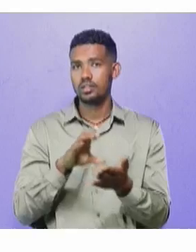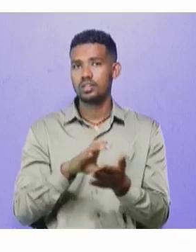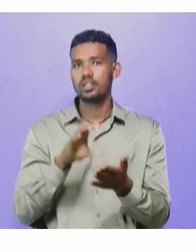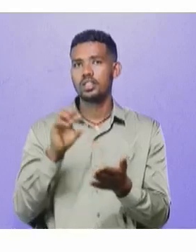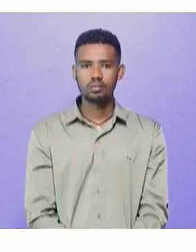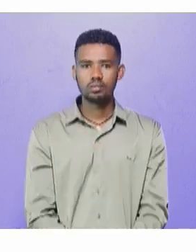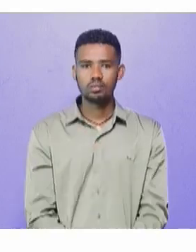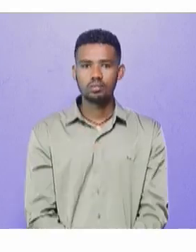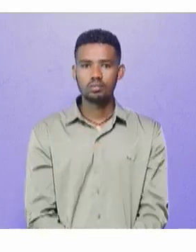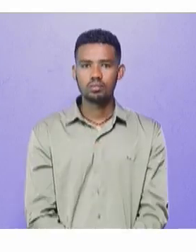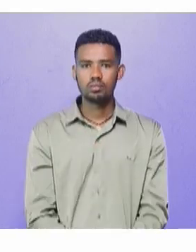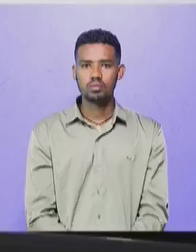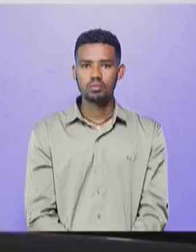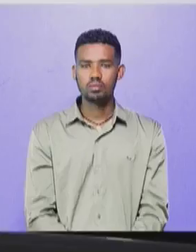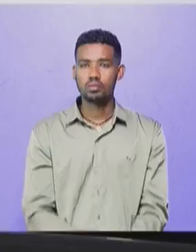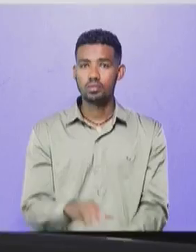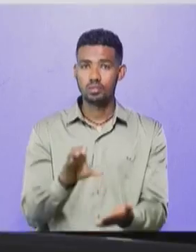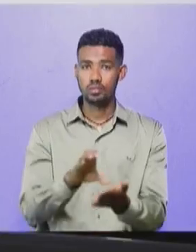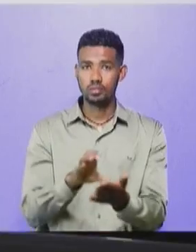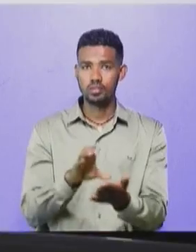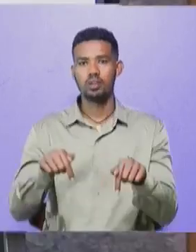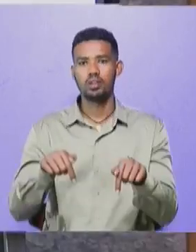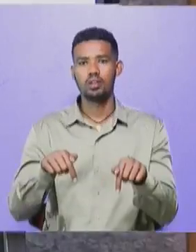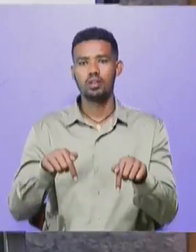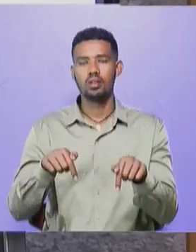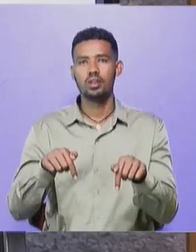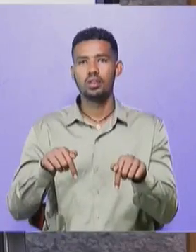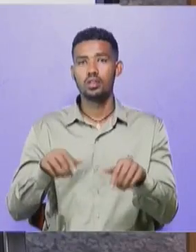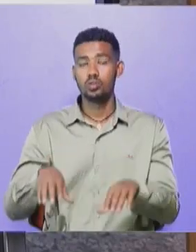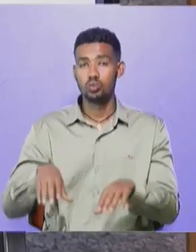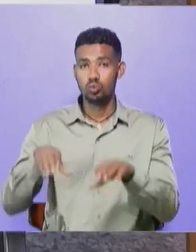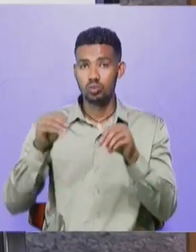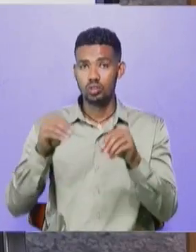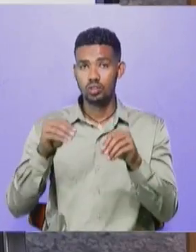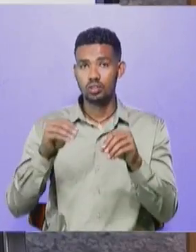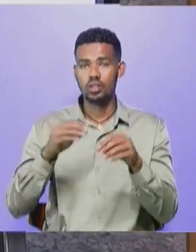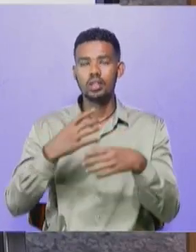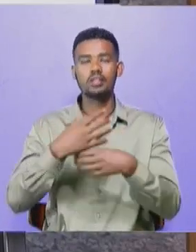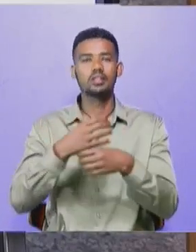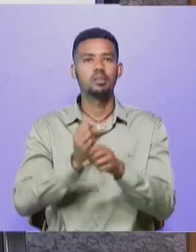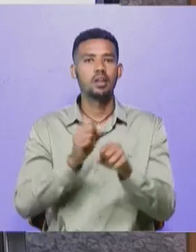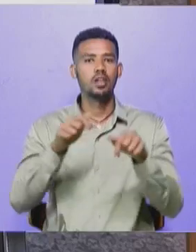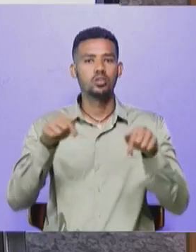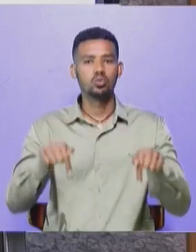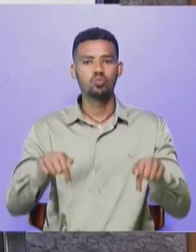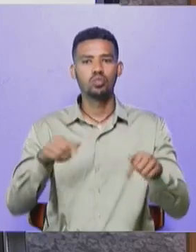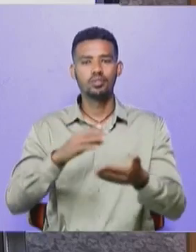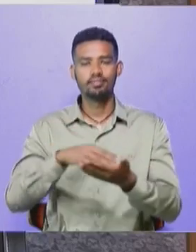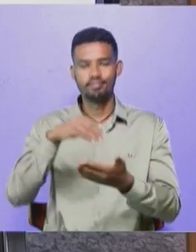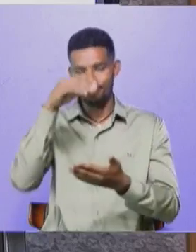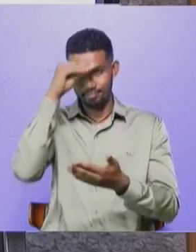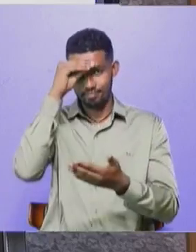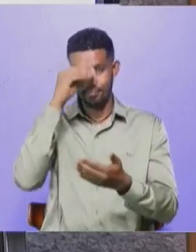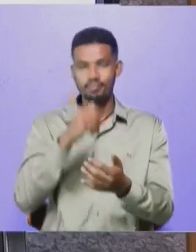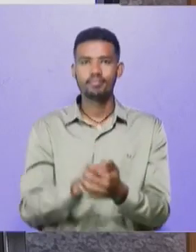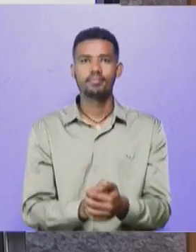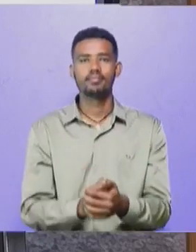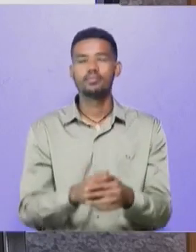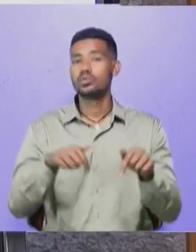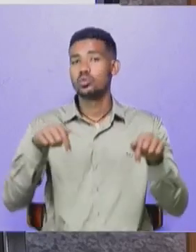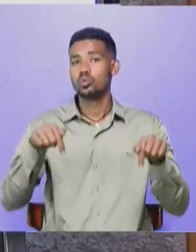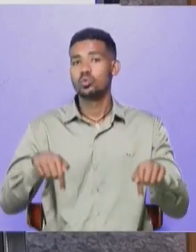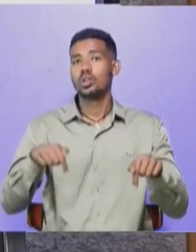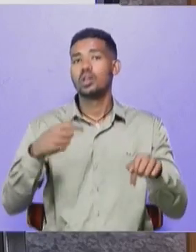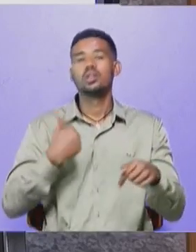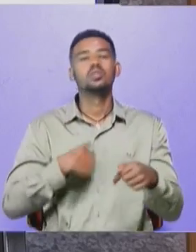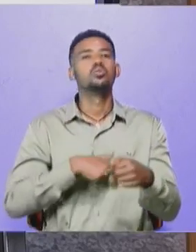cities. City, cities. Students, let us summarize today's lesson. Today,